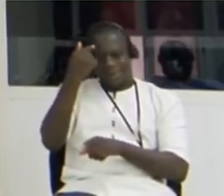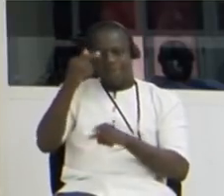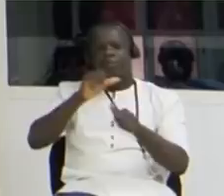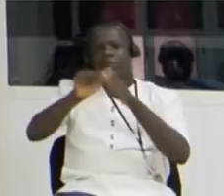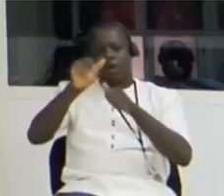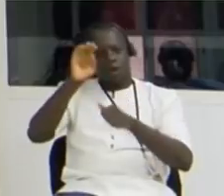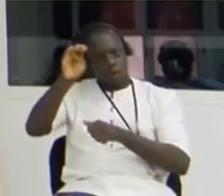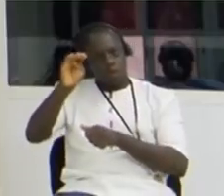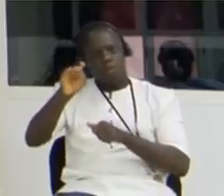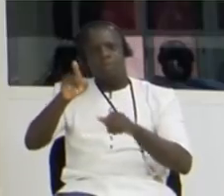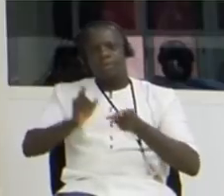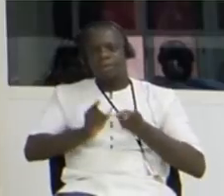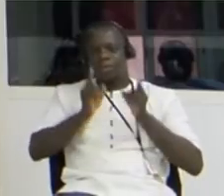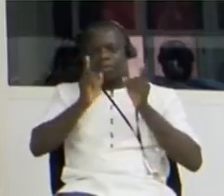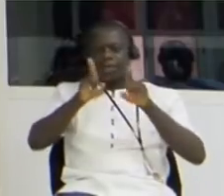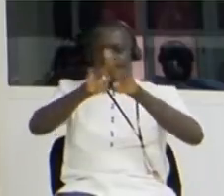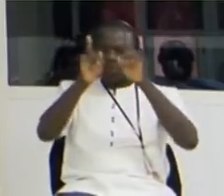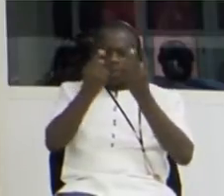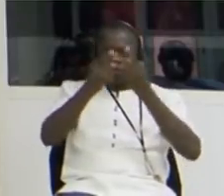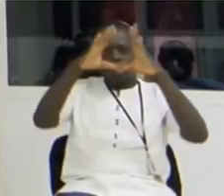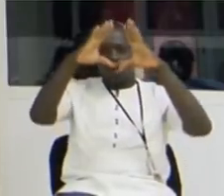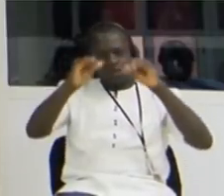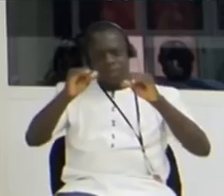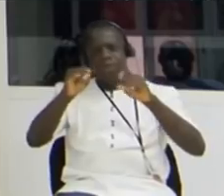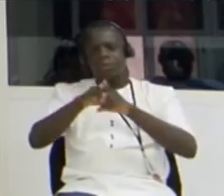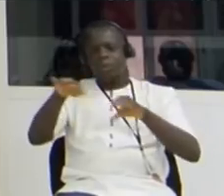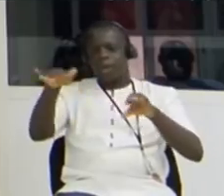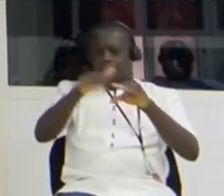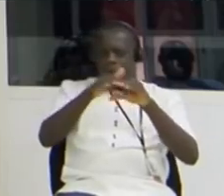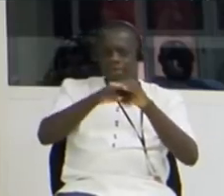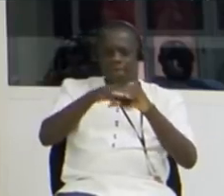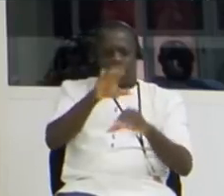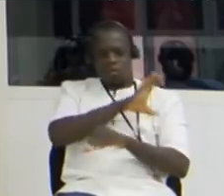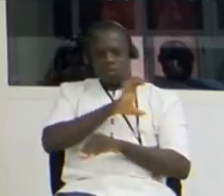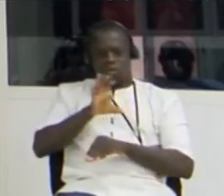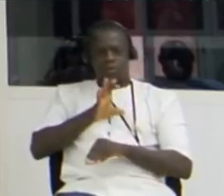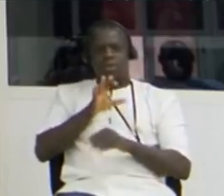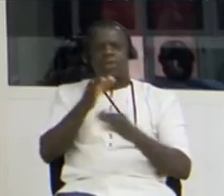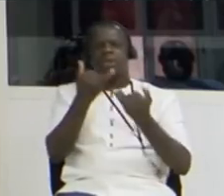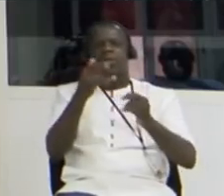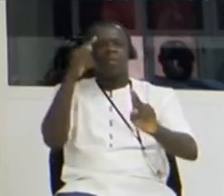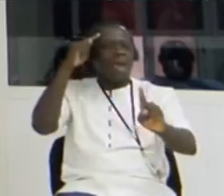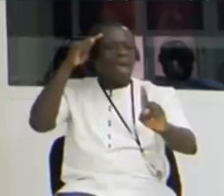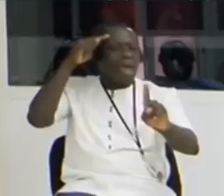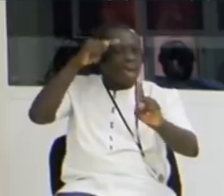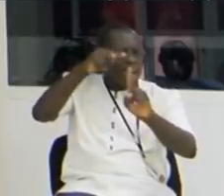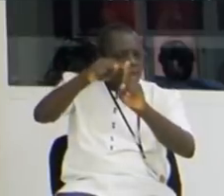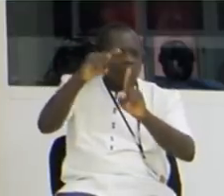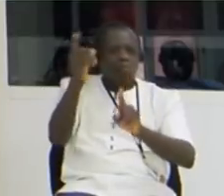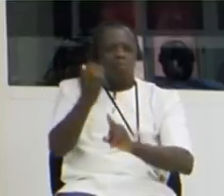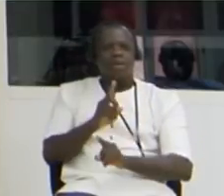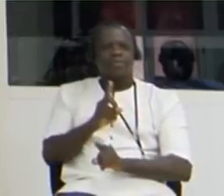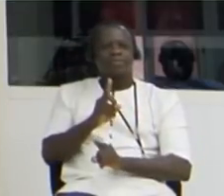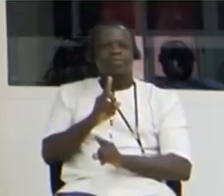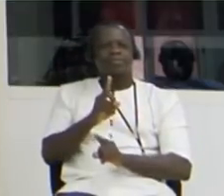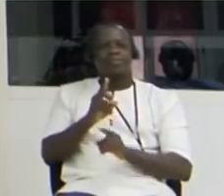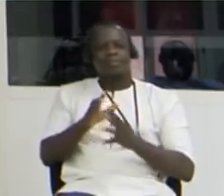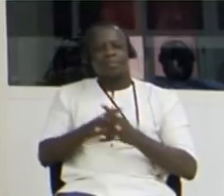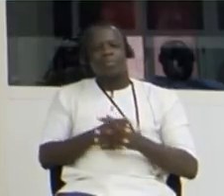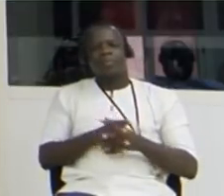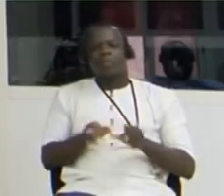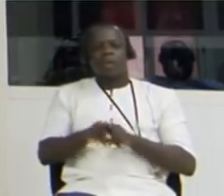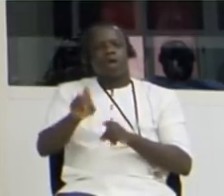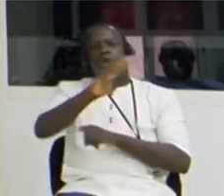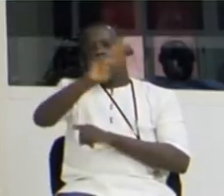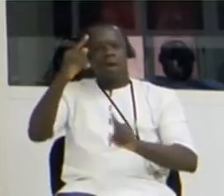the committee. And what was the objective of that particular pageant? Yeah, I think not the